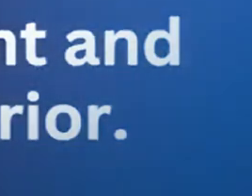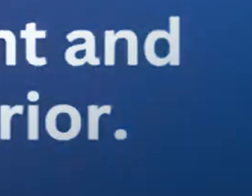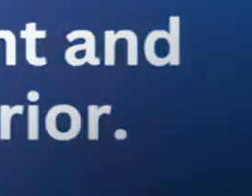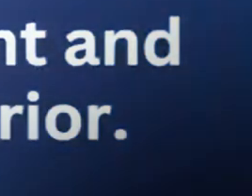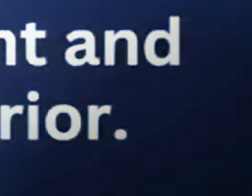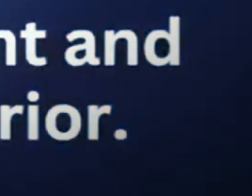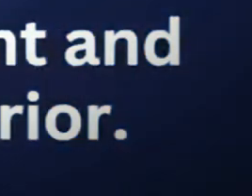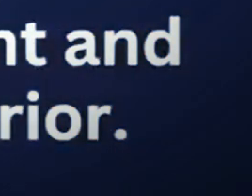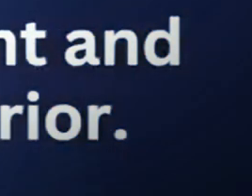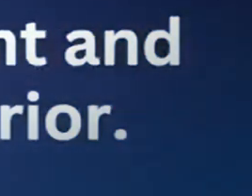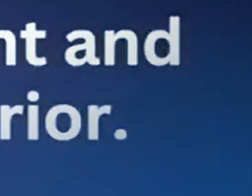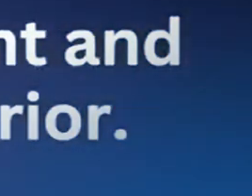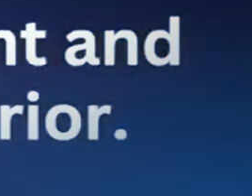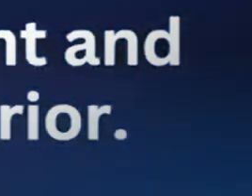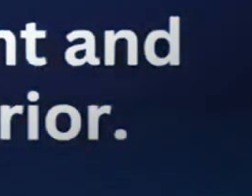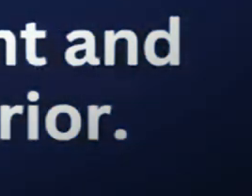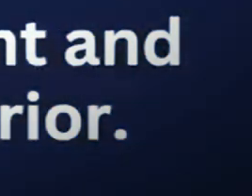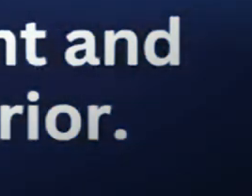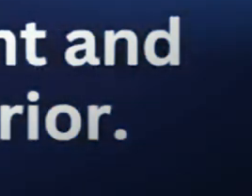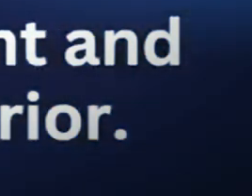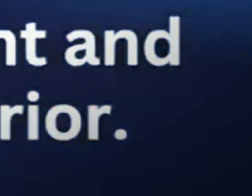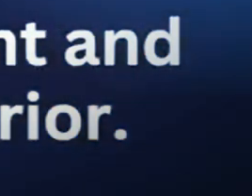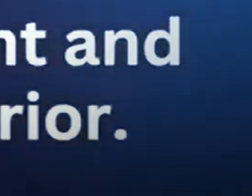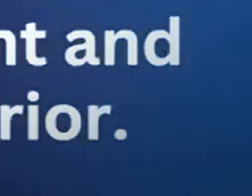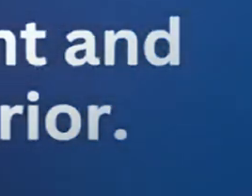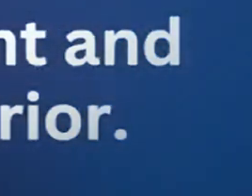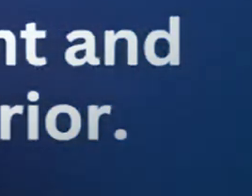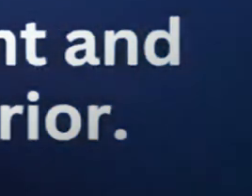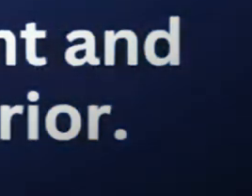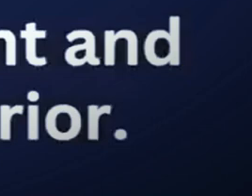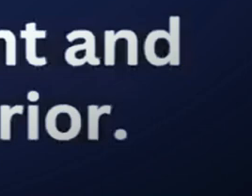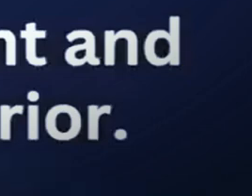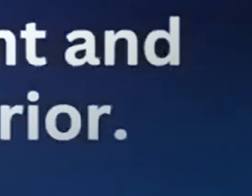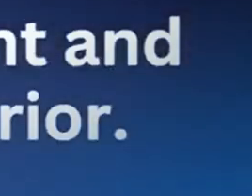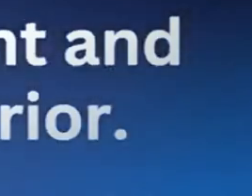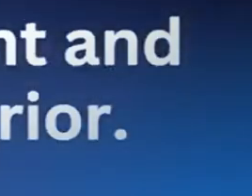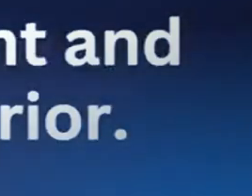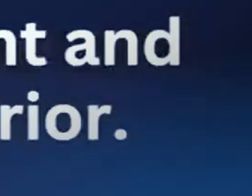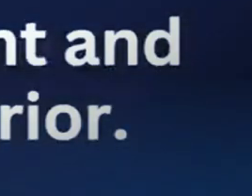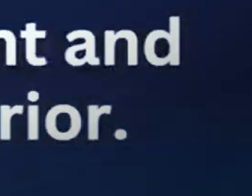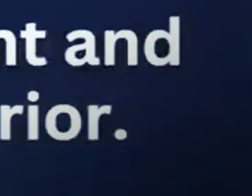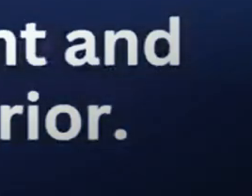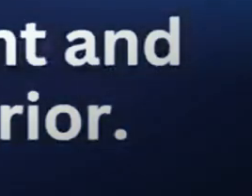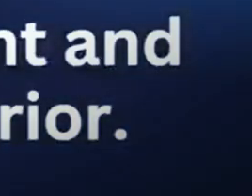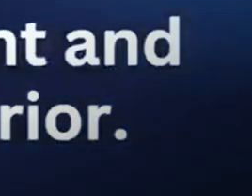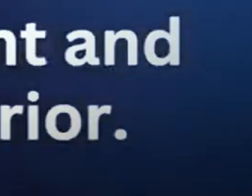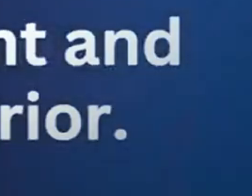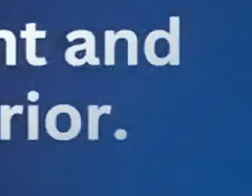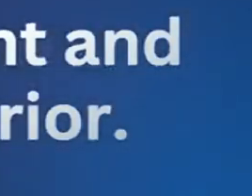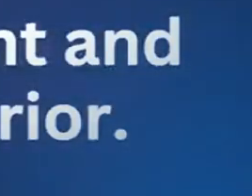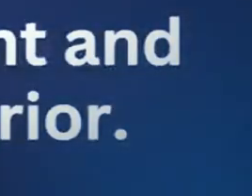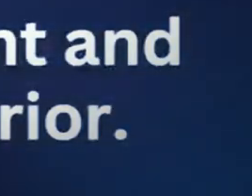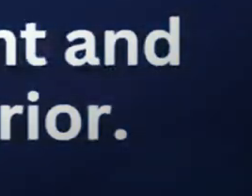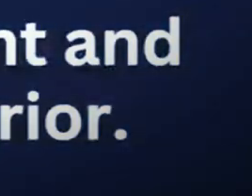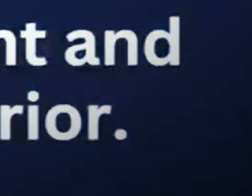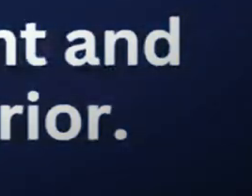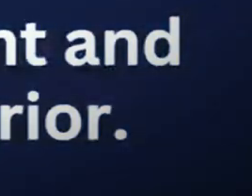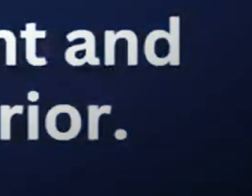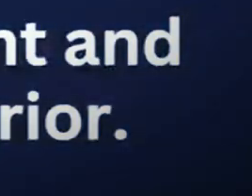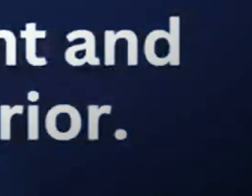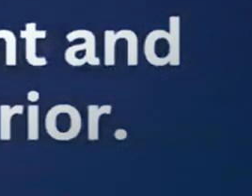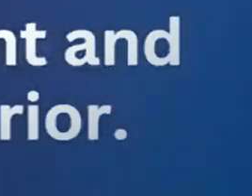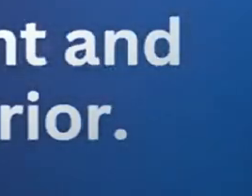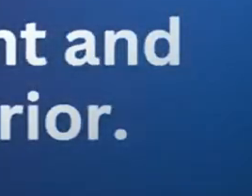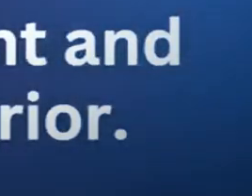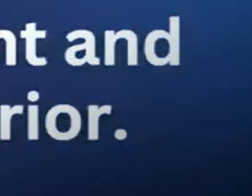inferior. No. Hallelujah. God has great plans for you.